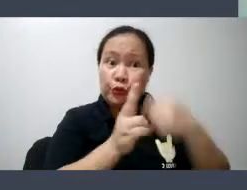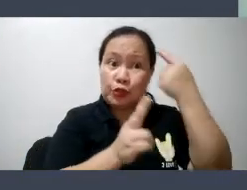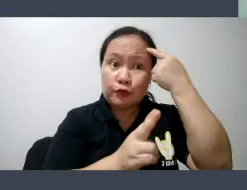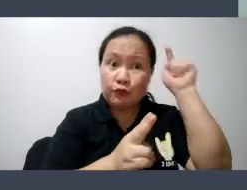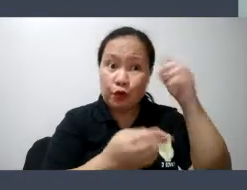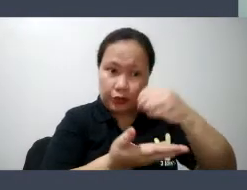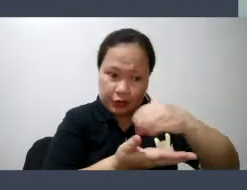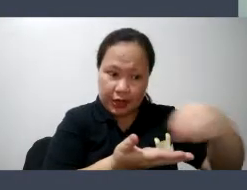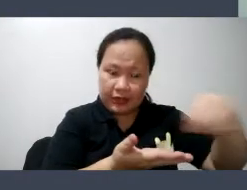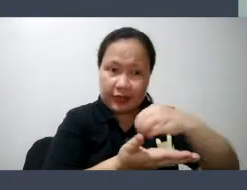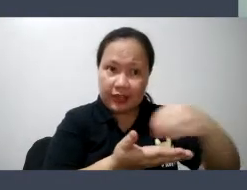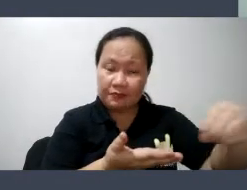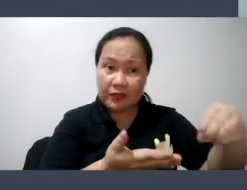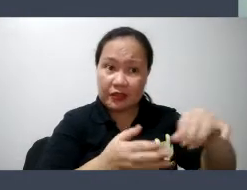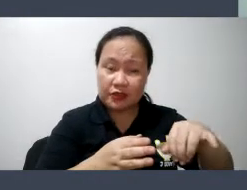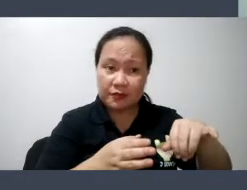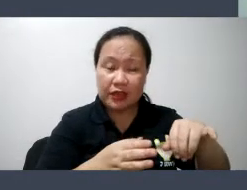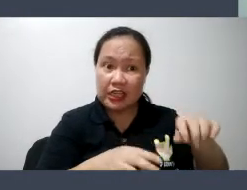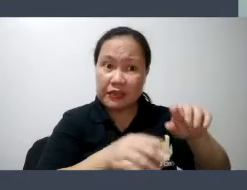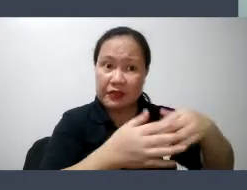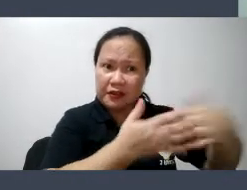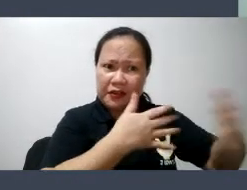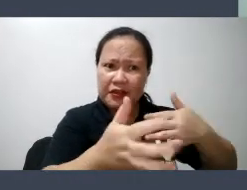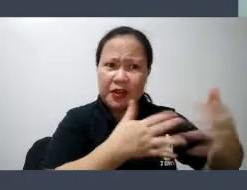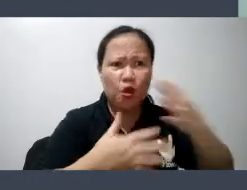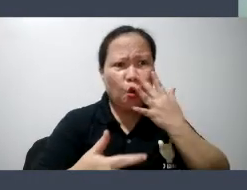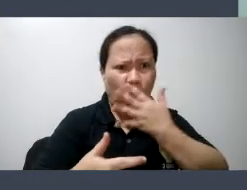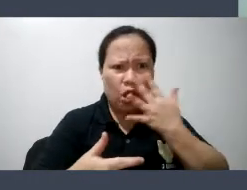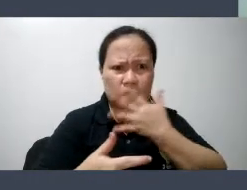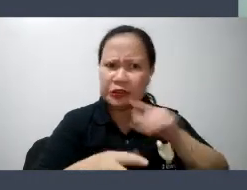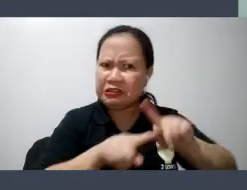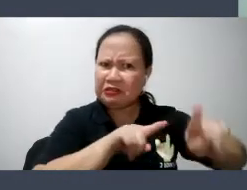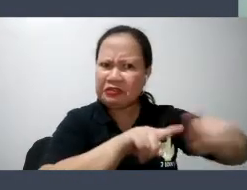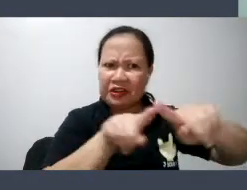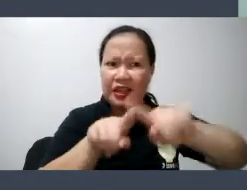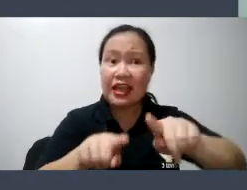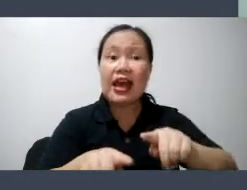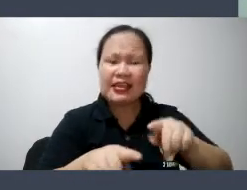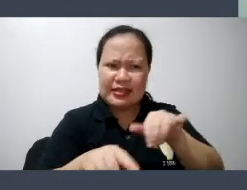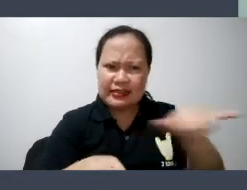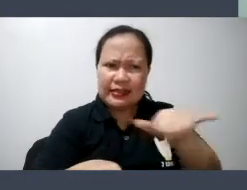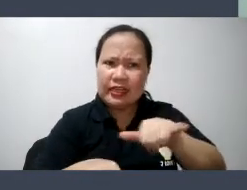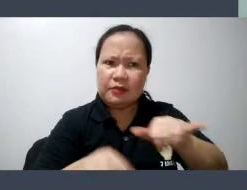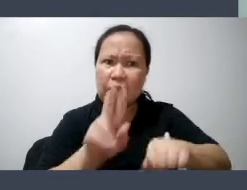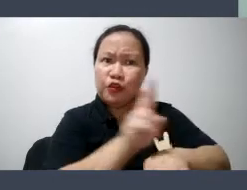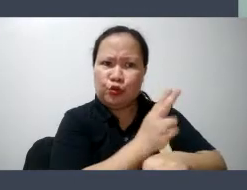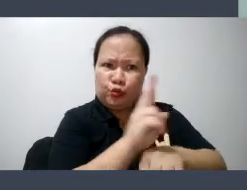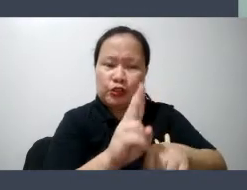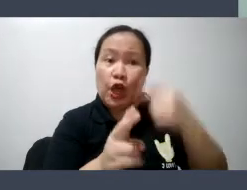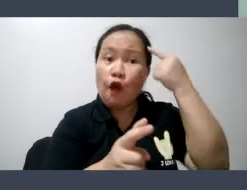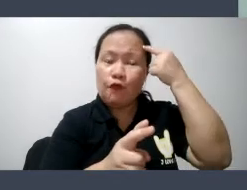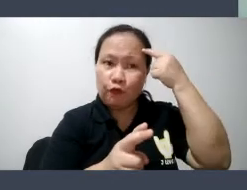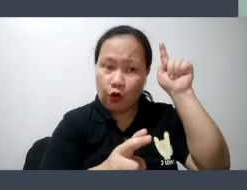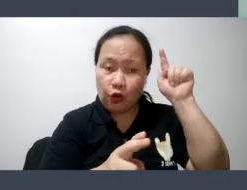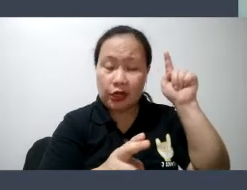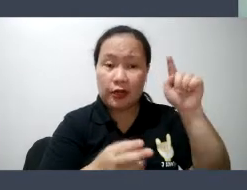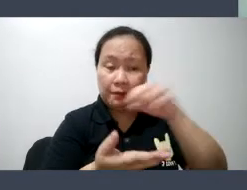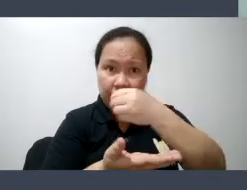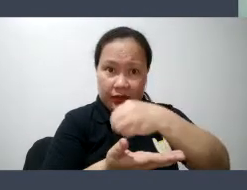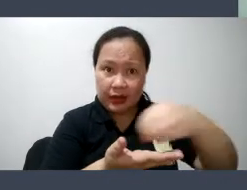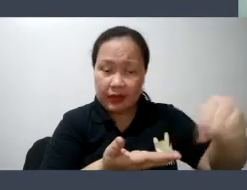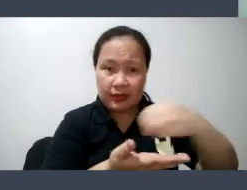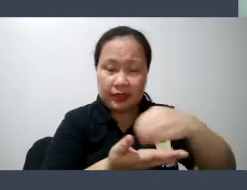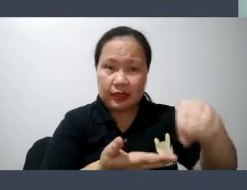both used into writing, even if the color of its ink is red and